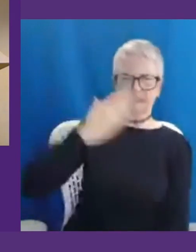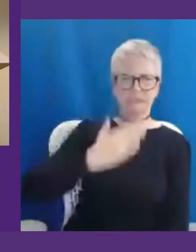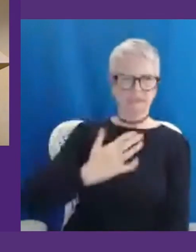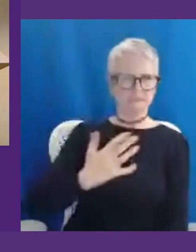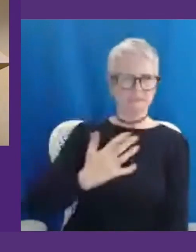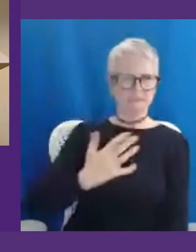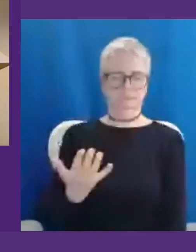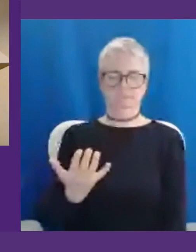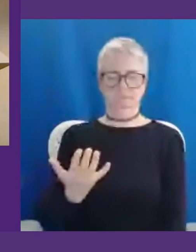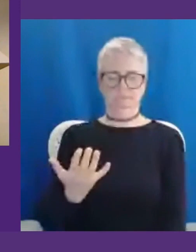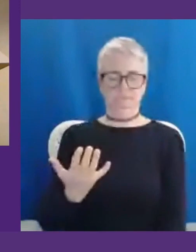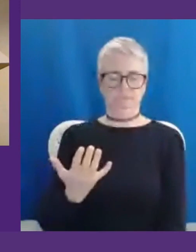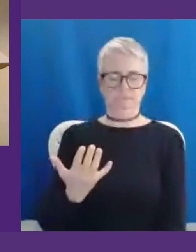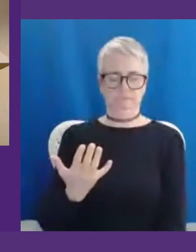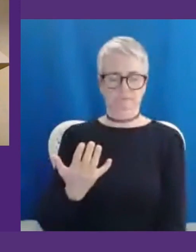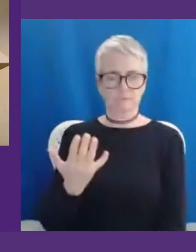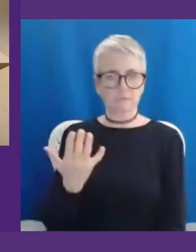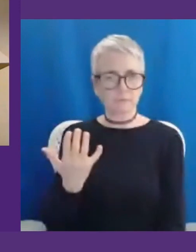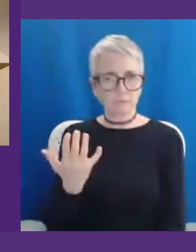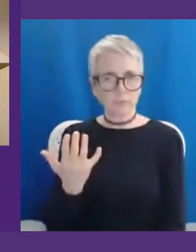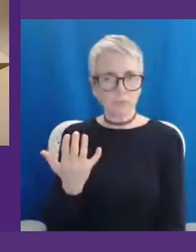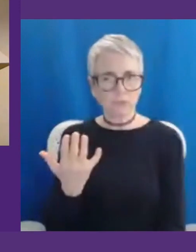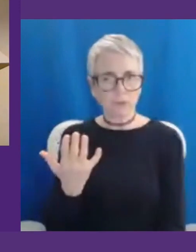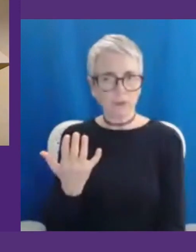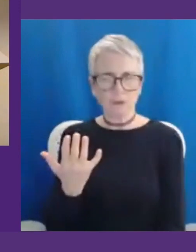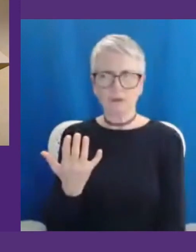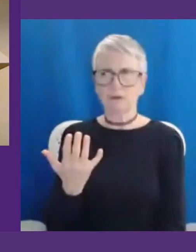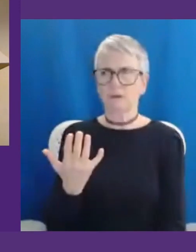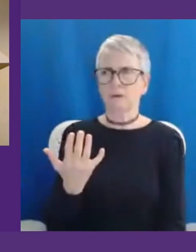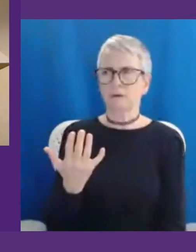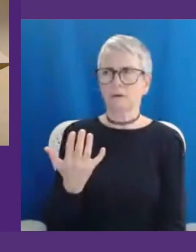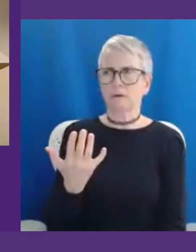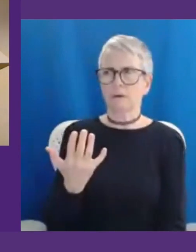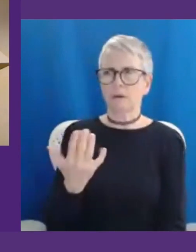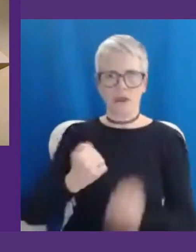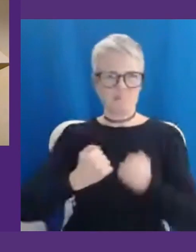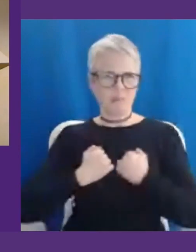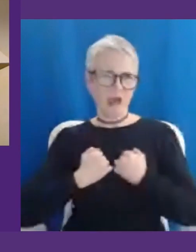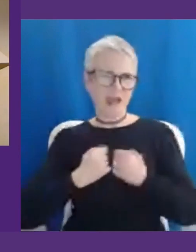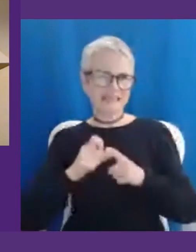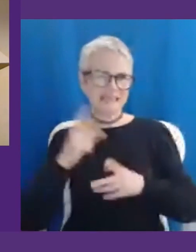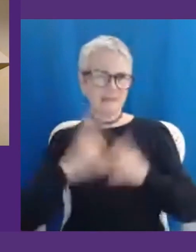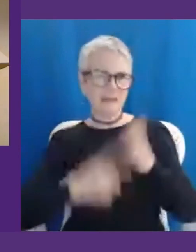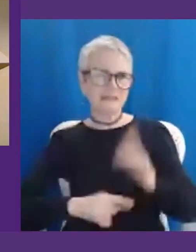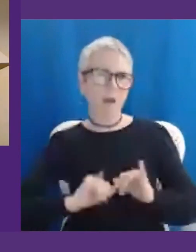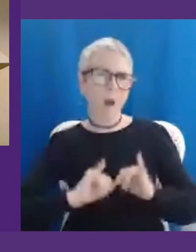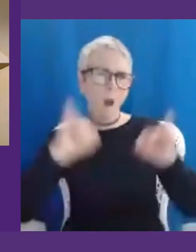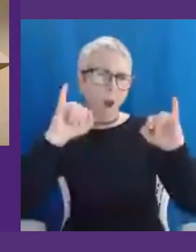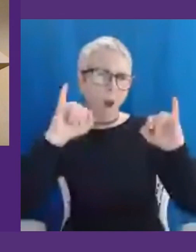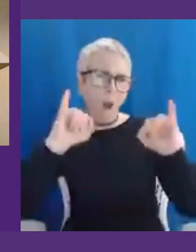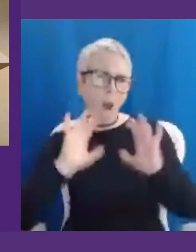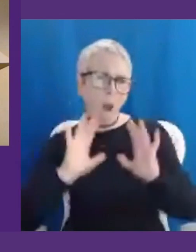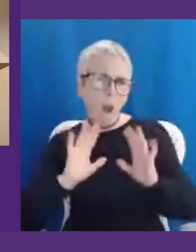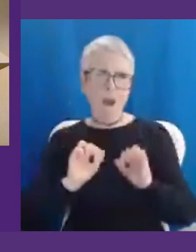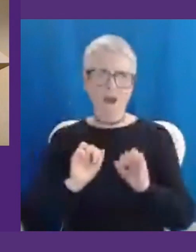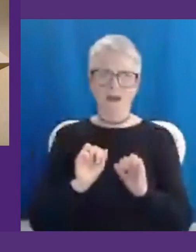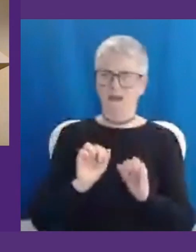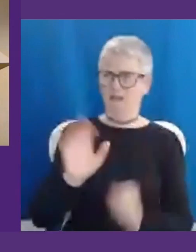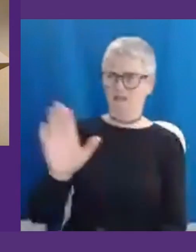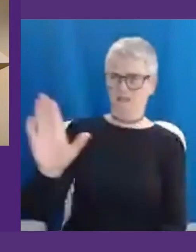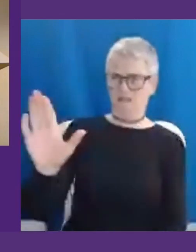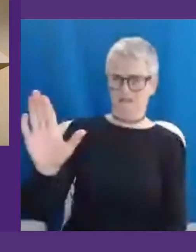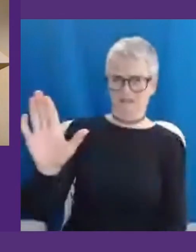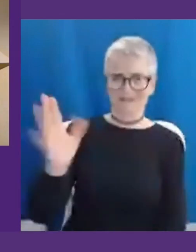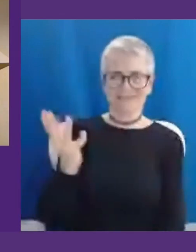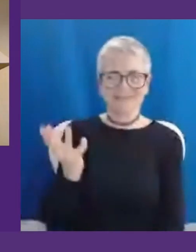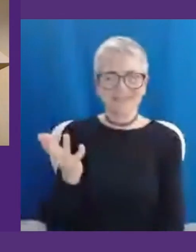my disability was tragic in some way. So as a very young child, I decided that the best